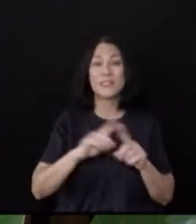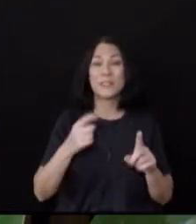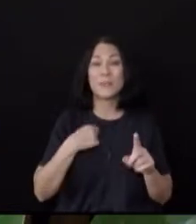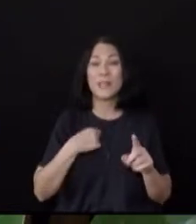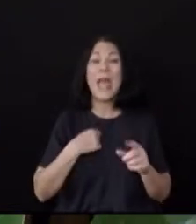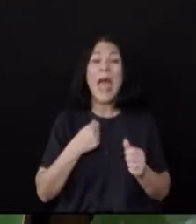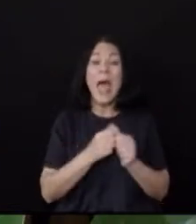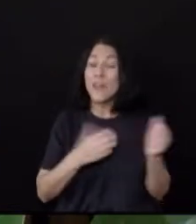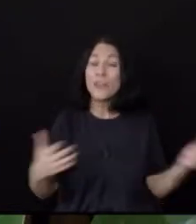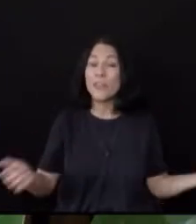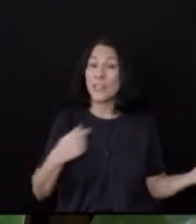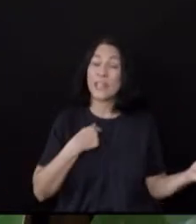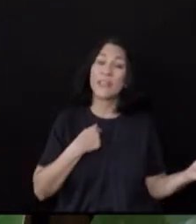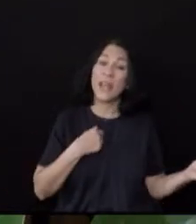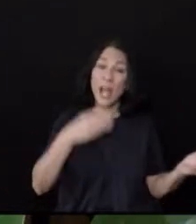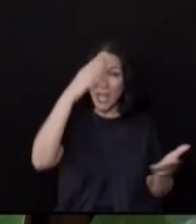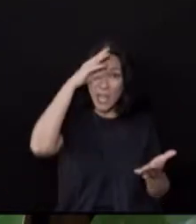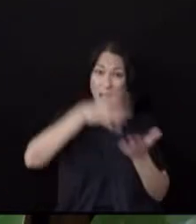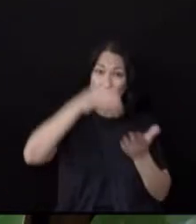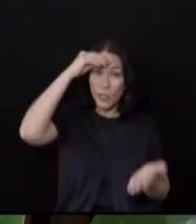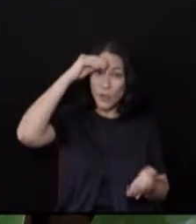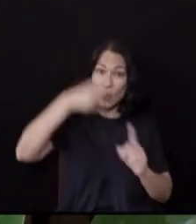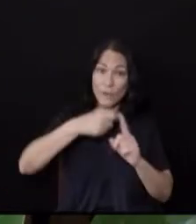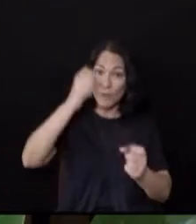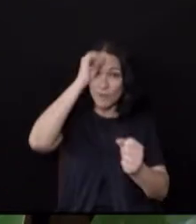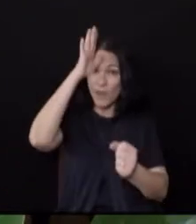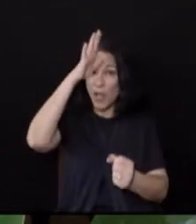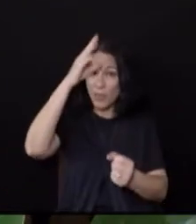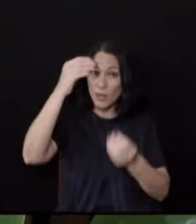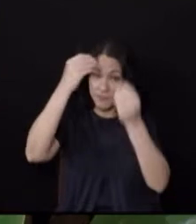from my Father, I have made known to you.